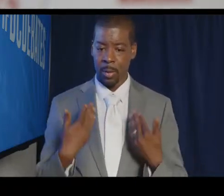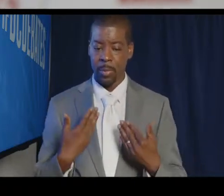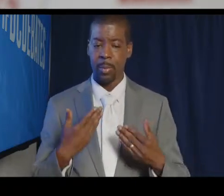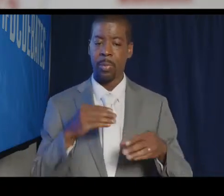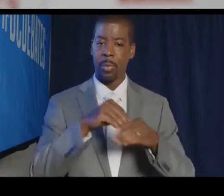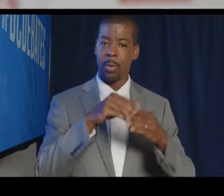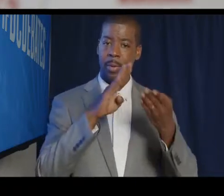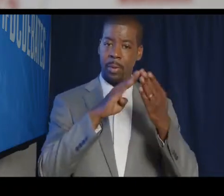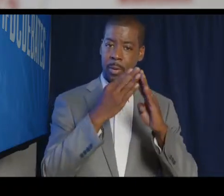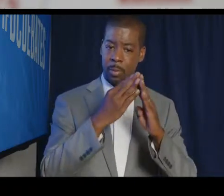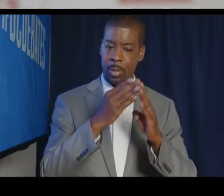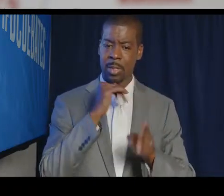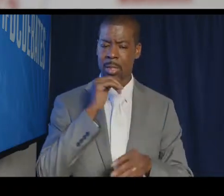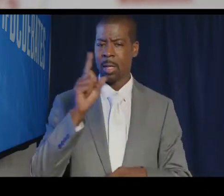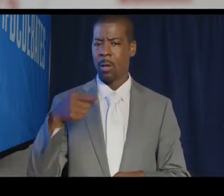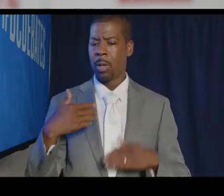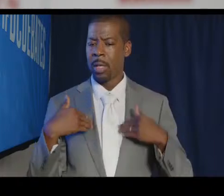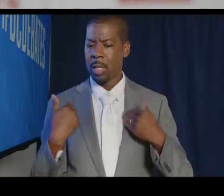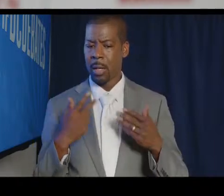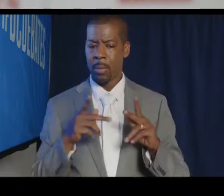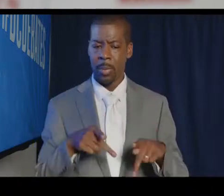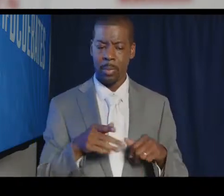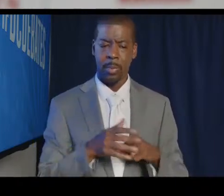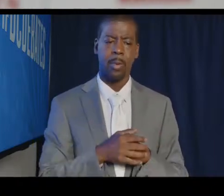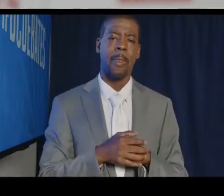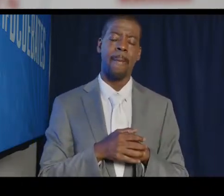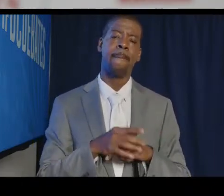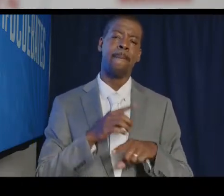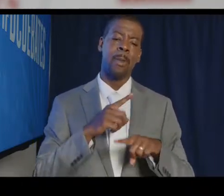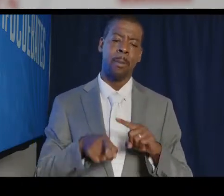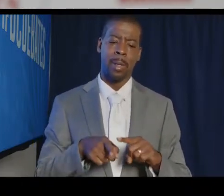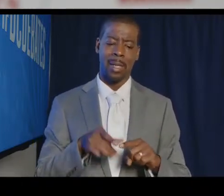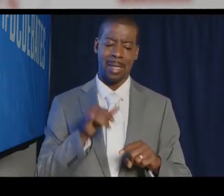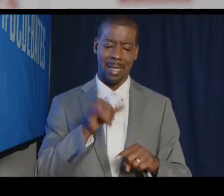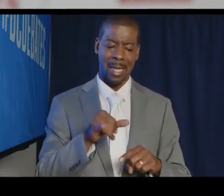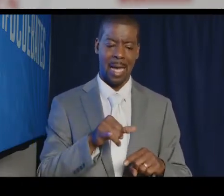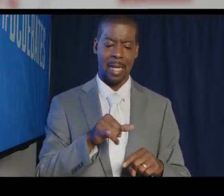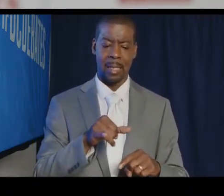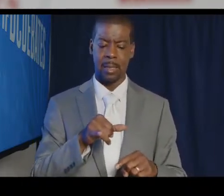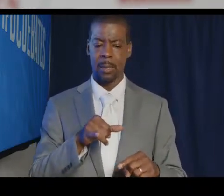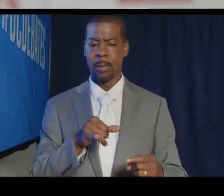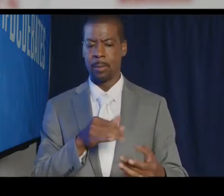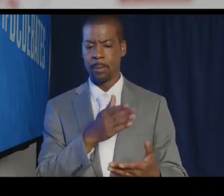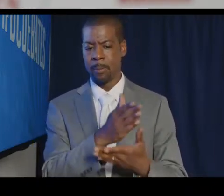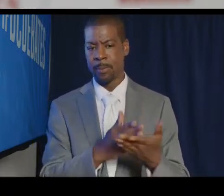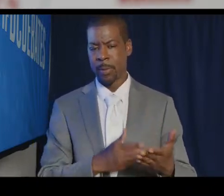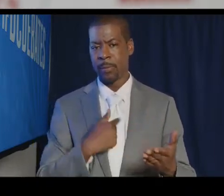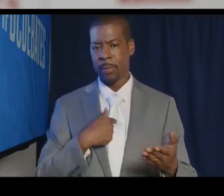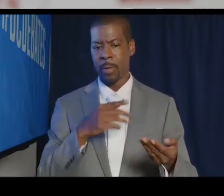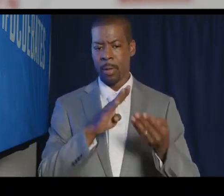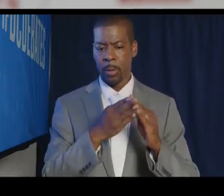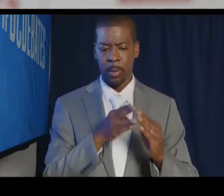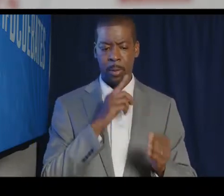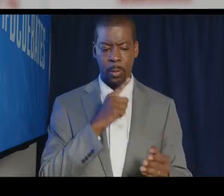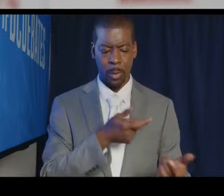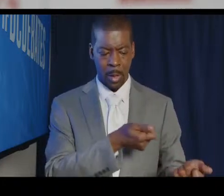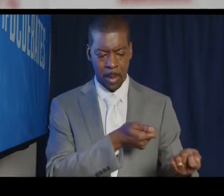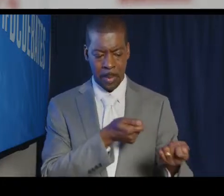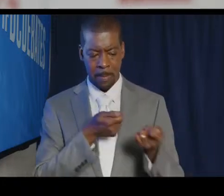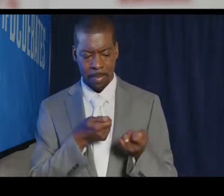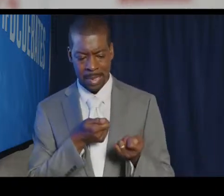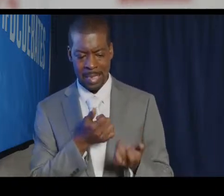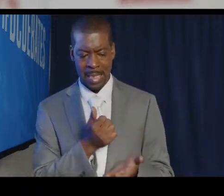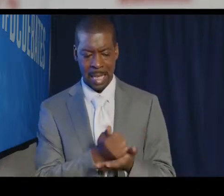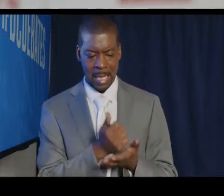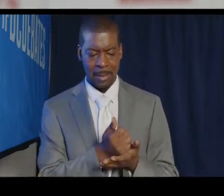young people that are where crime is happening, right? But we're reaching into that segment of our community and pulling them out of the circumstances